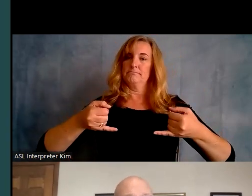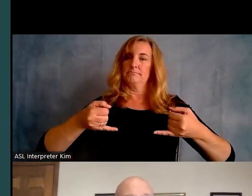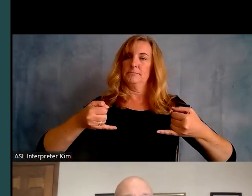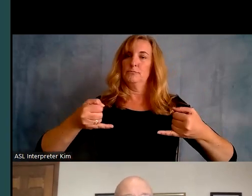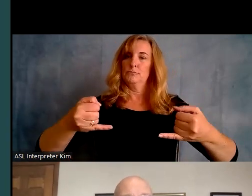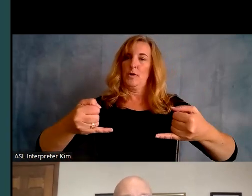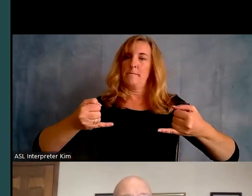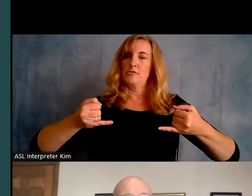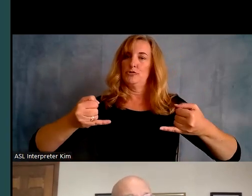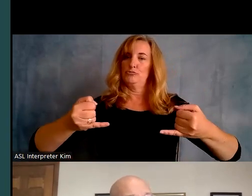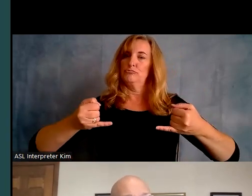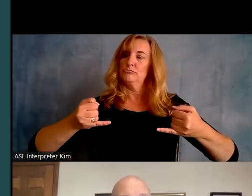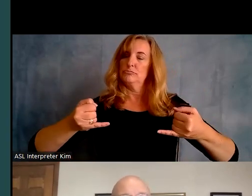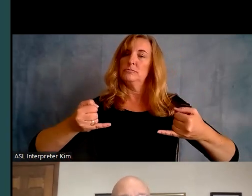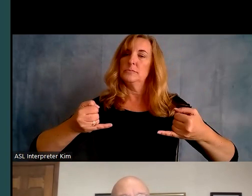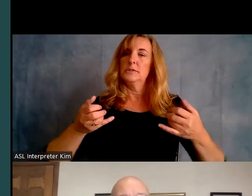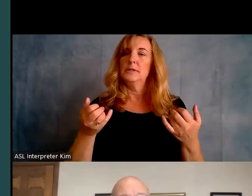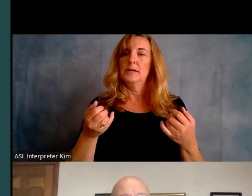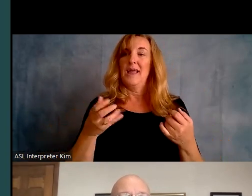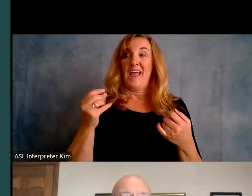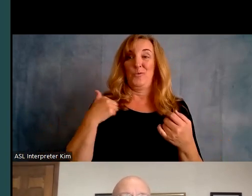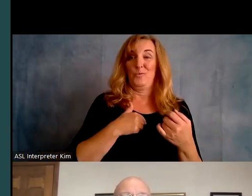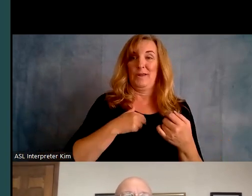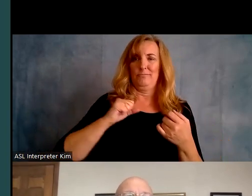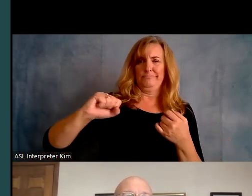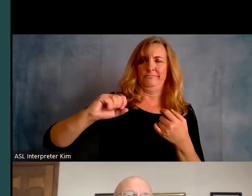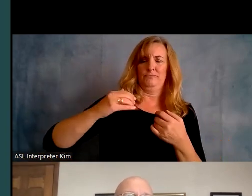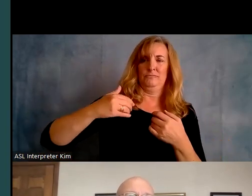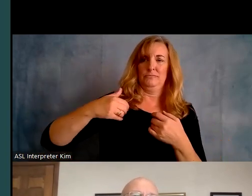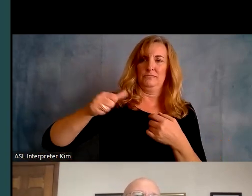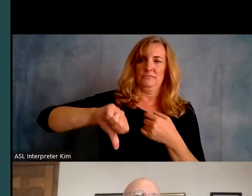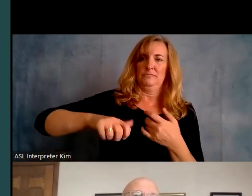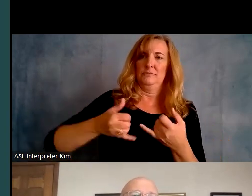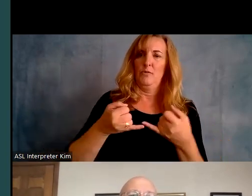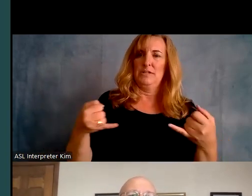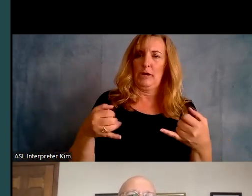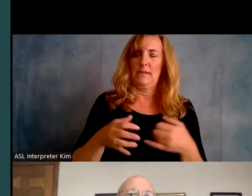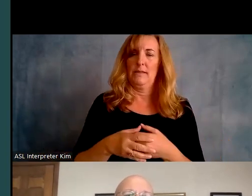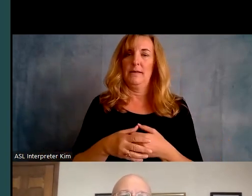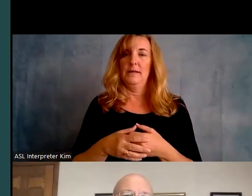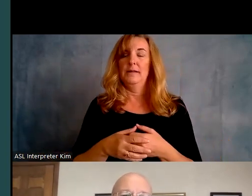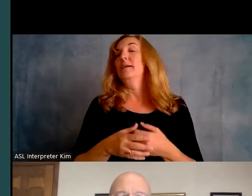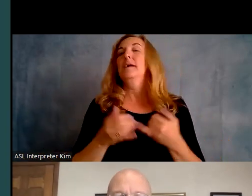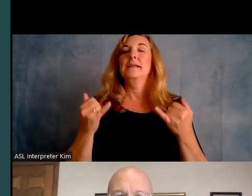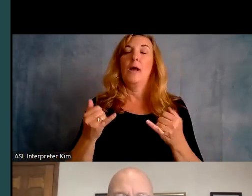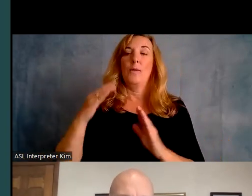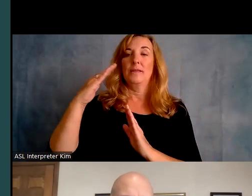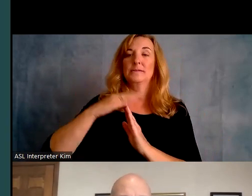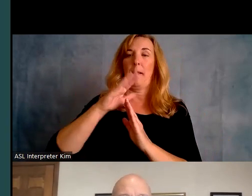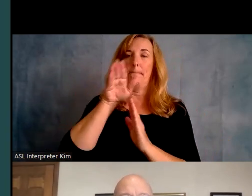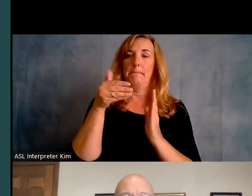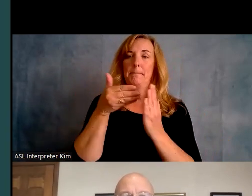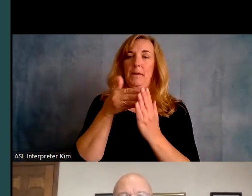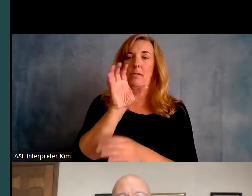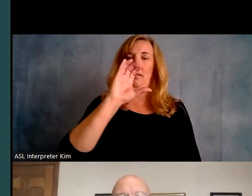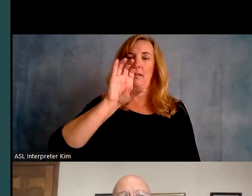which we rejected. And so the top middle